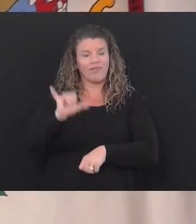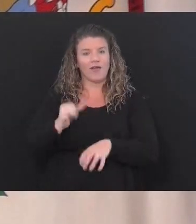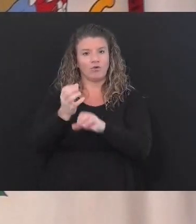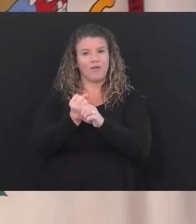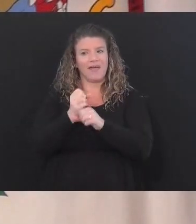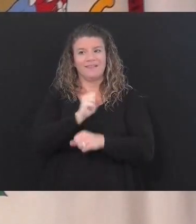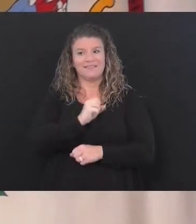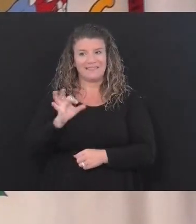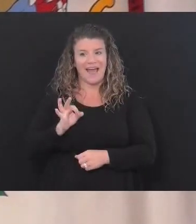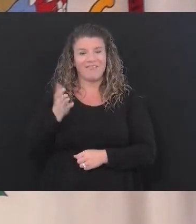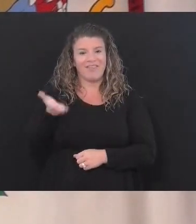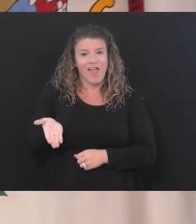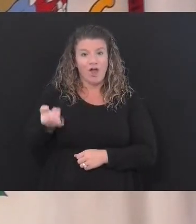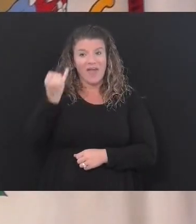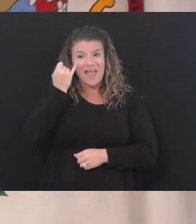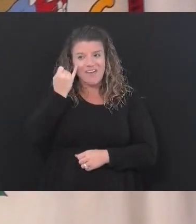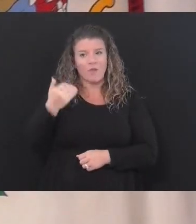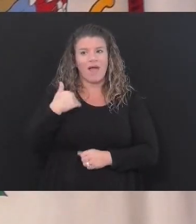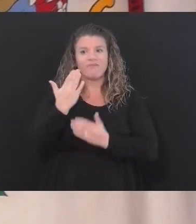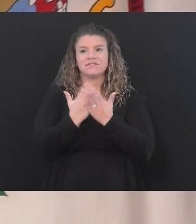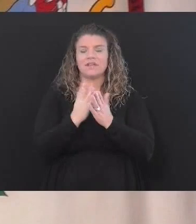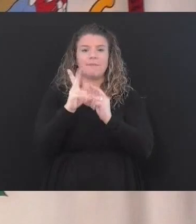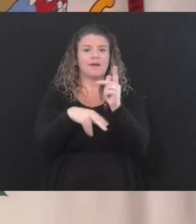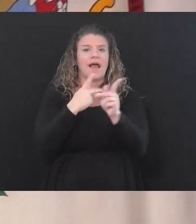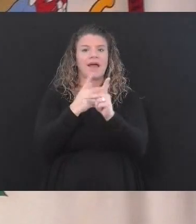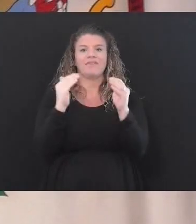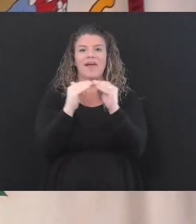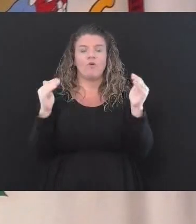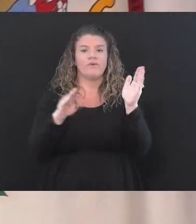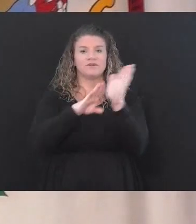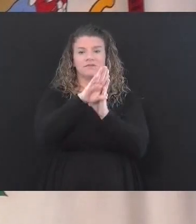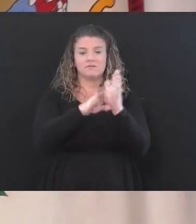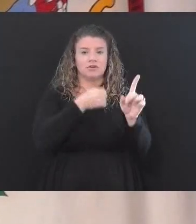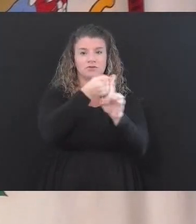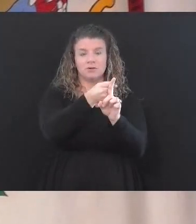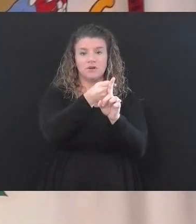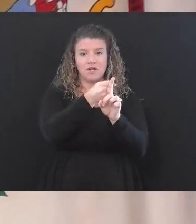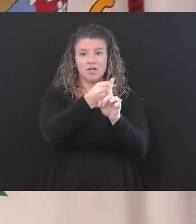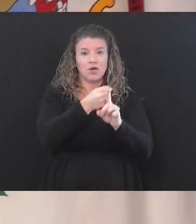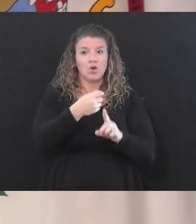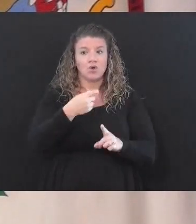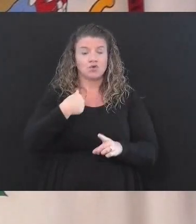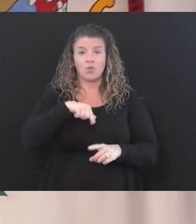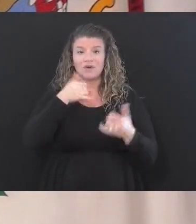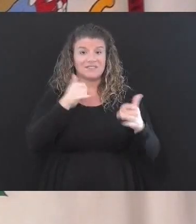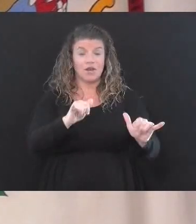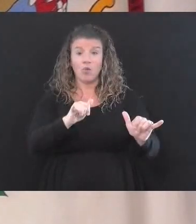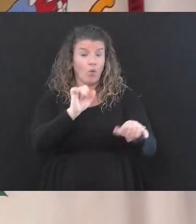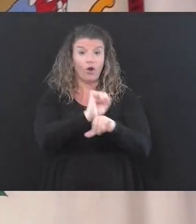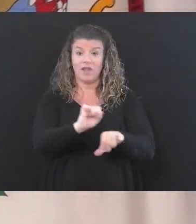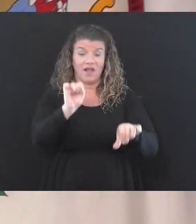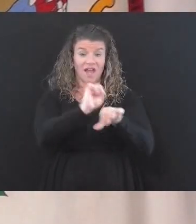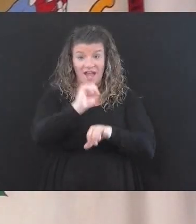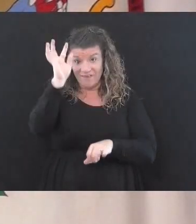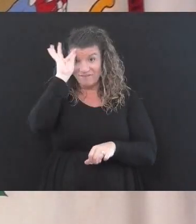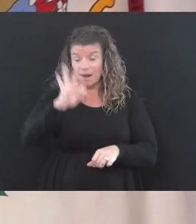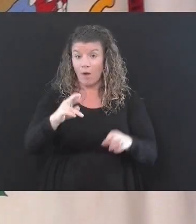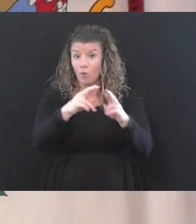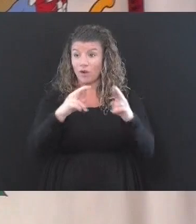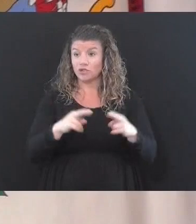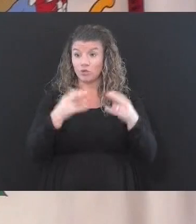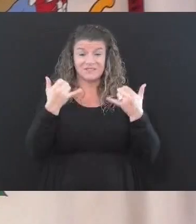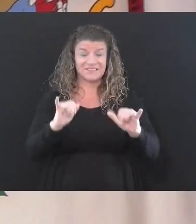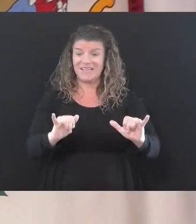staffed in case we would have some level of surge. So we're still, the Fairmont Regional Hospital is